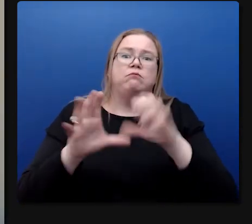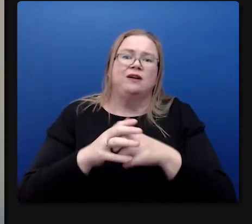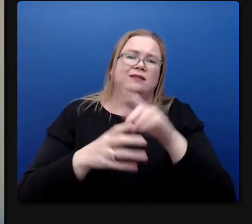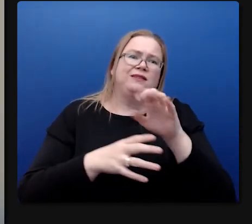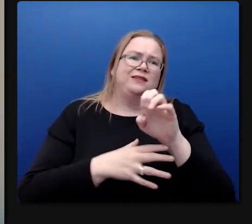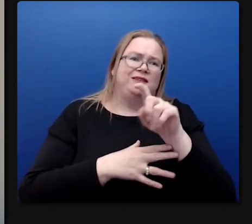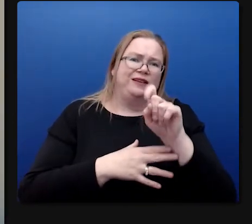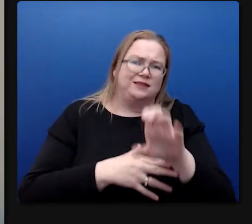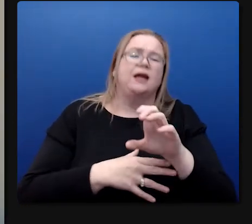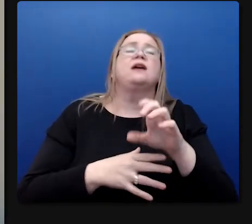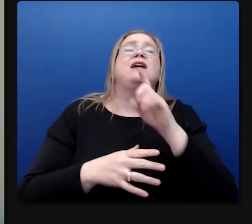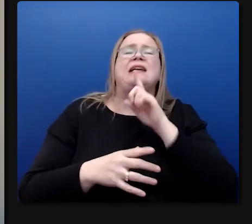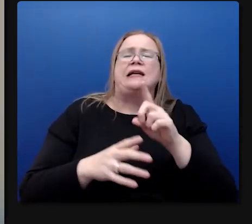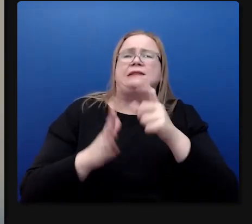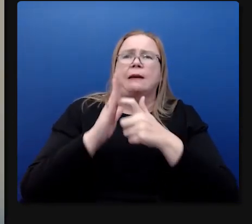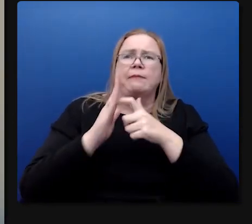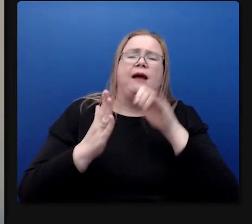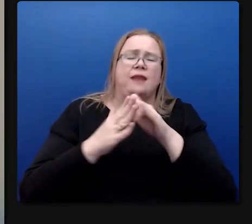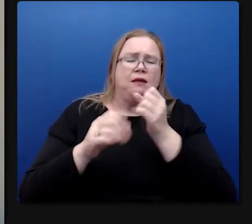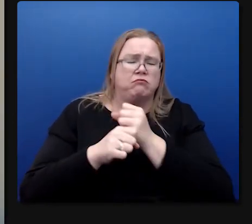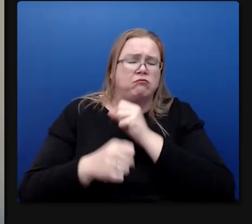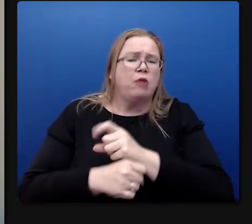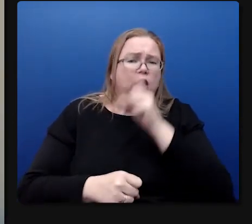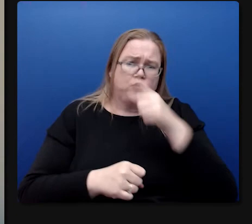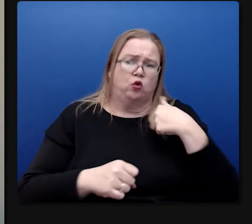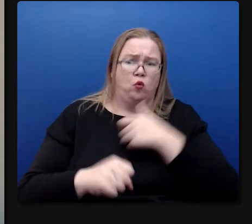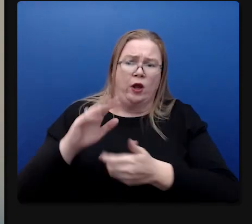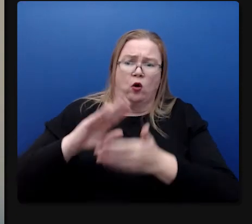exec basically is just a command that makes sure